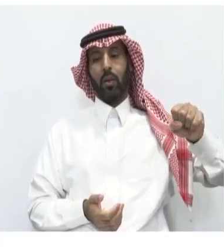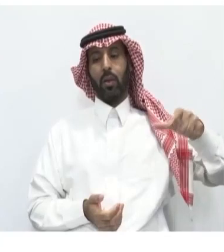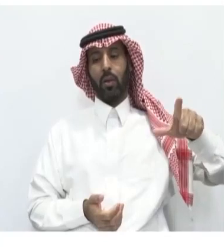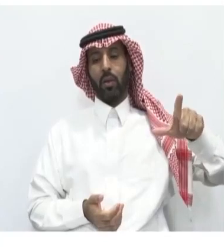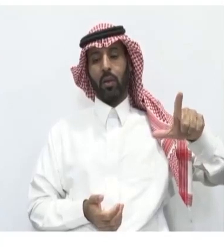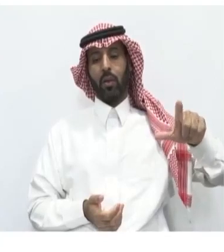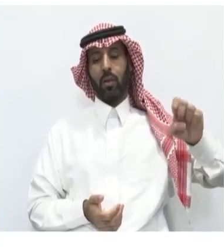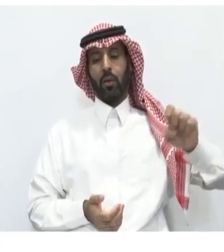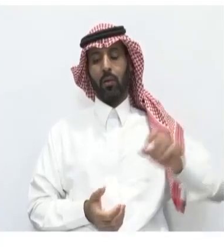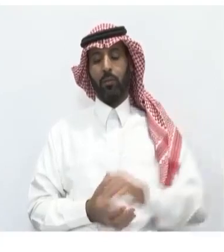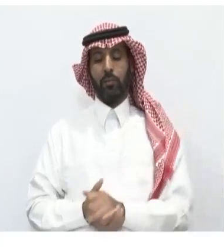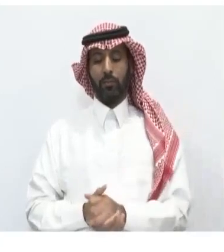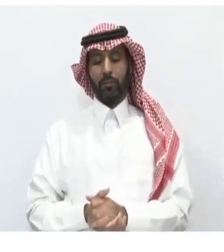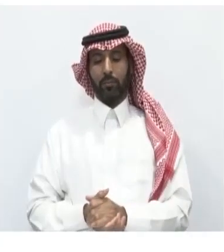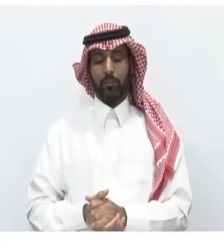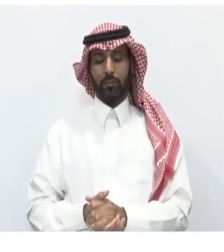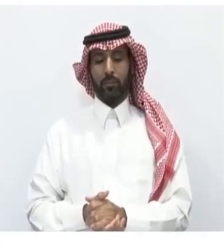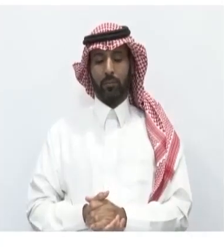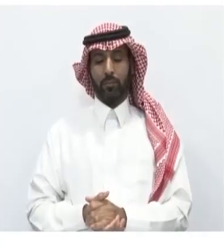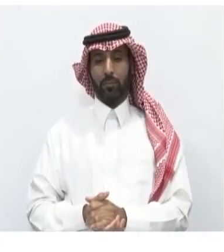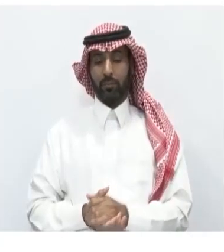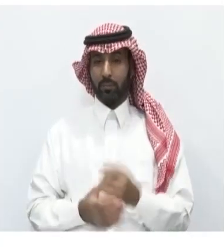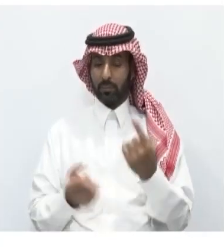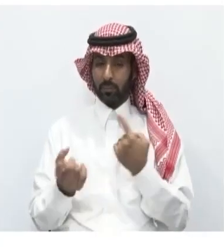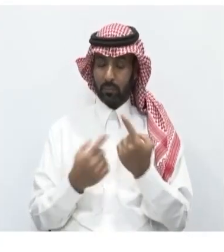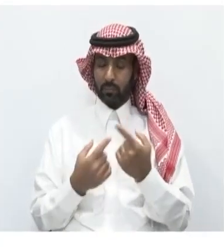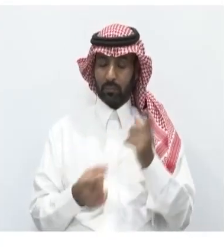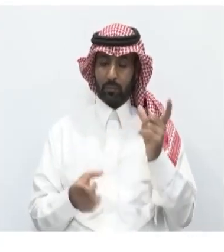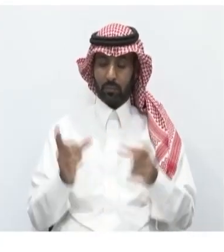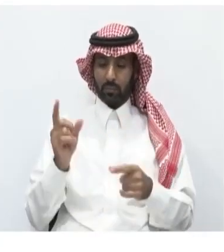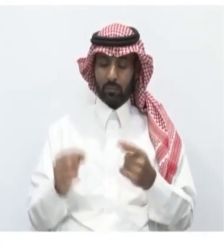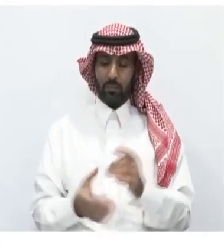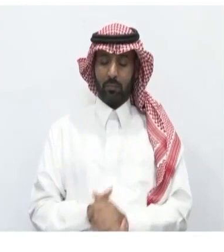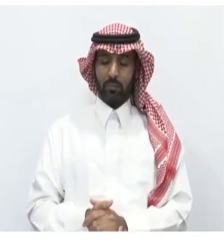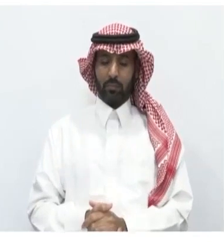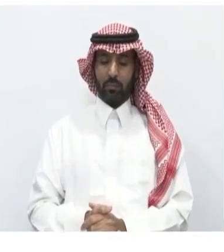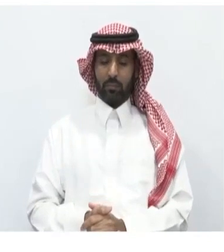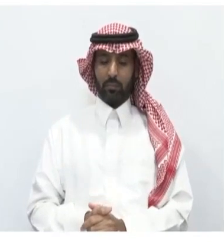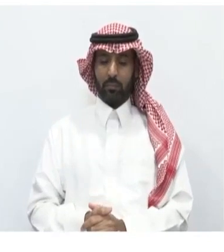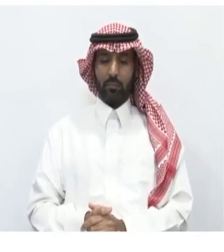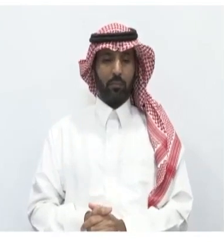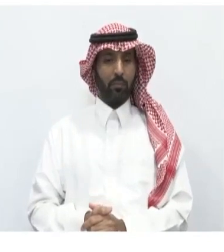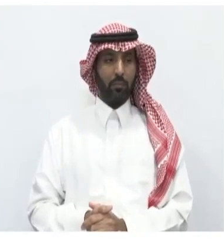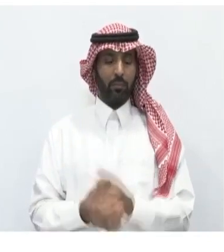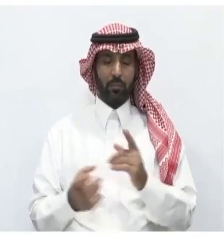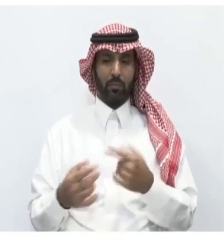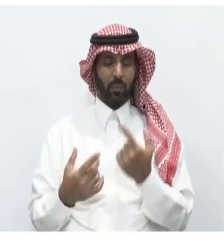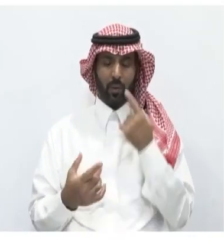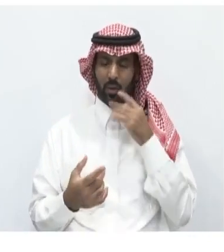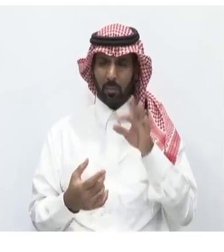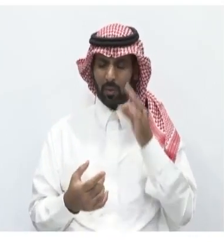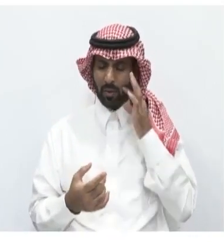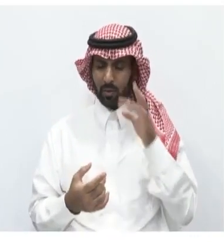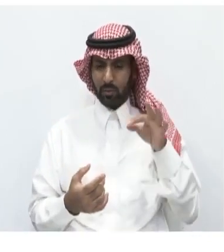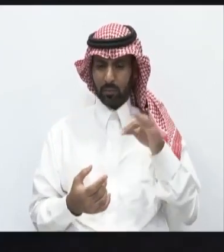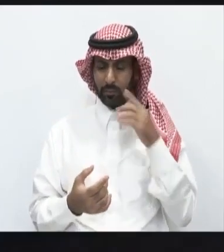is silent. Also, this is the conversation between the attendant and the passenger and how he was mistaken and he wanted